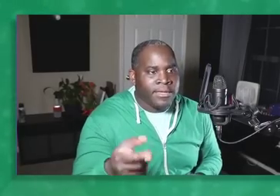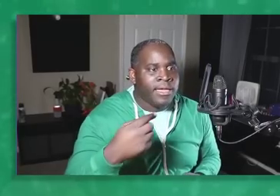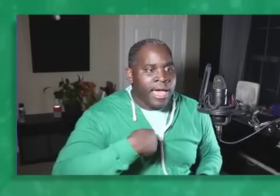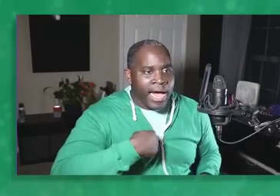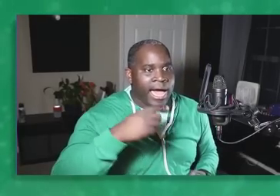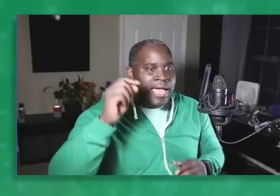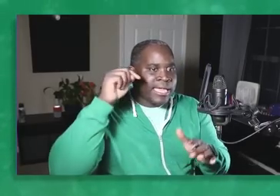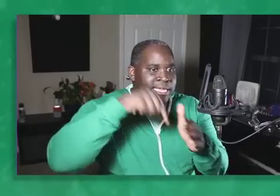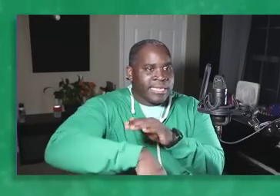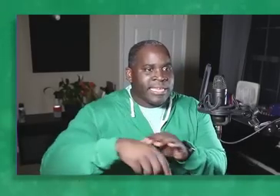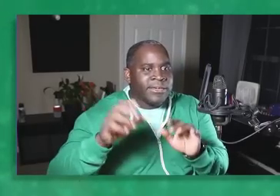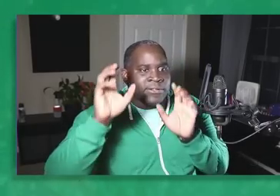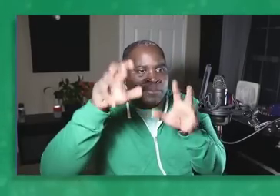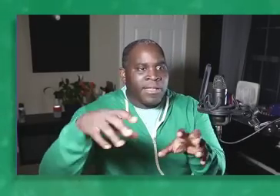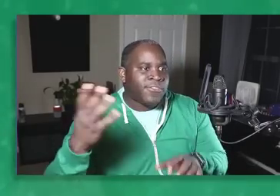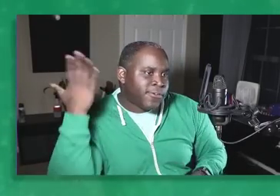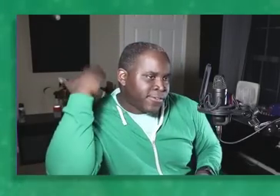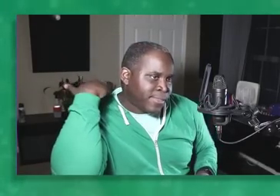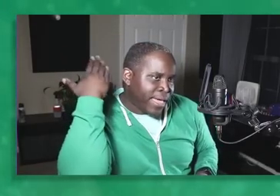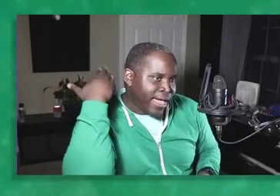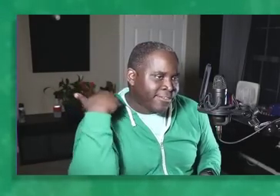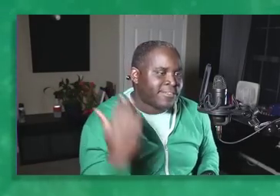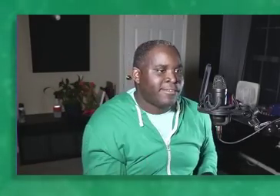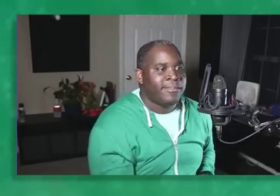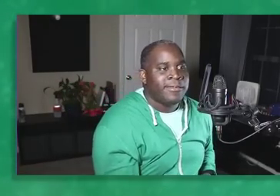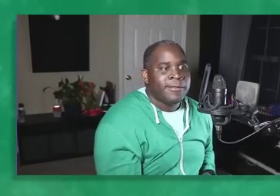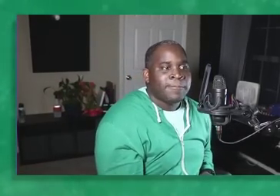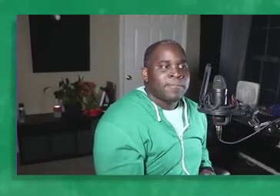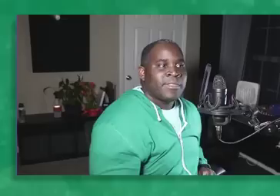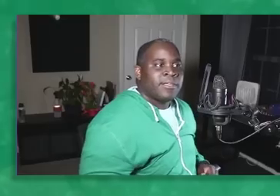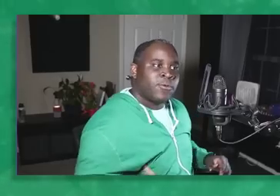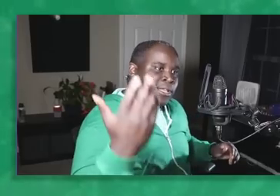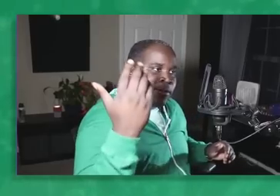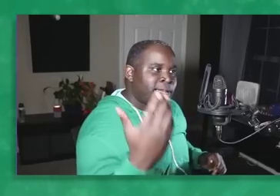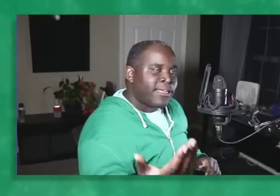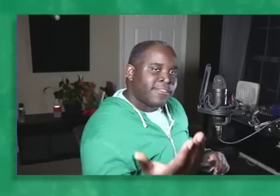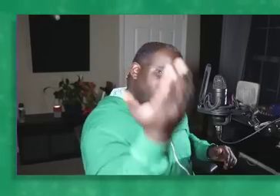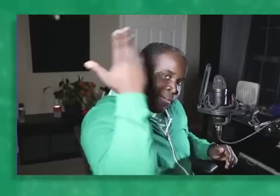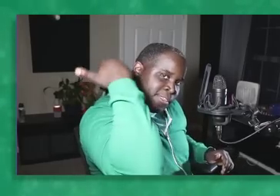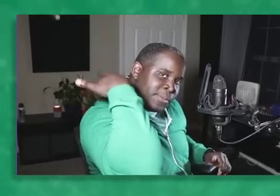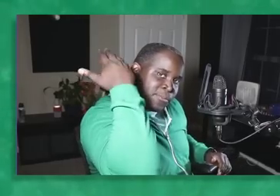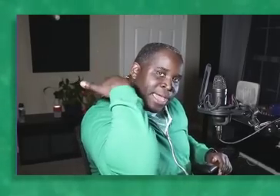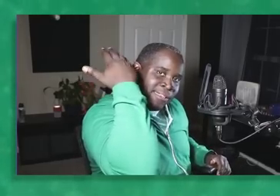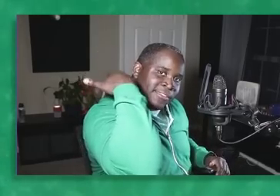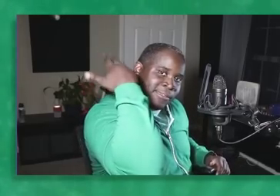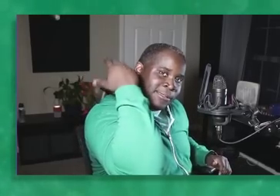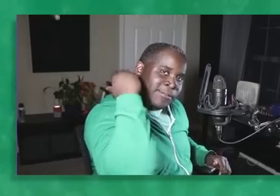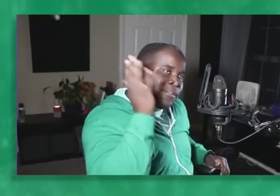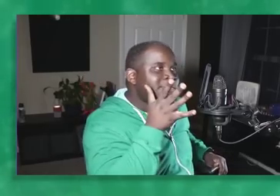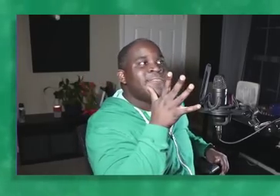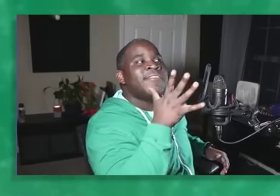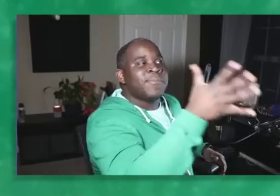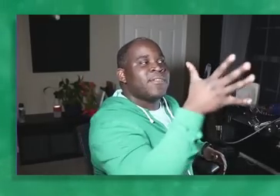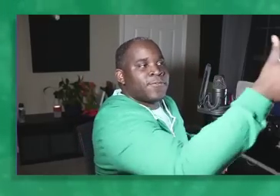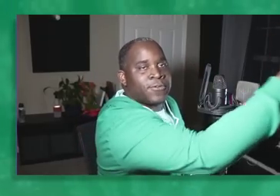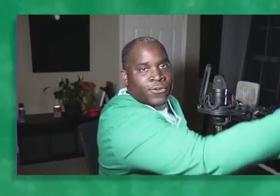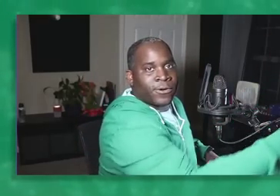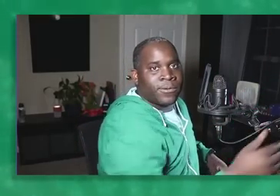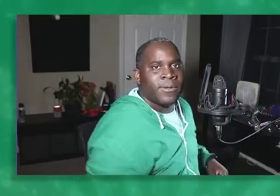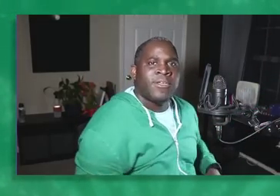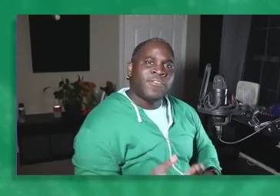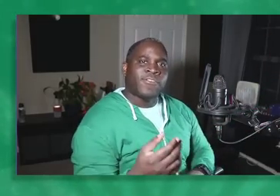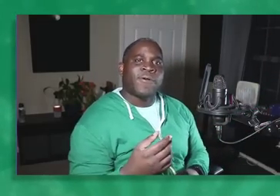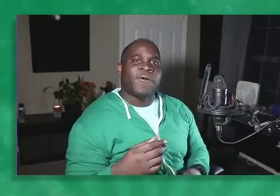Callum. I killed monsters in the past. Do it. Take her out. Quick note in ASL, this means past. This means